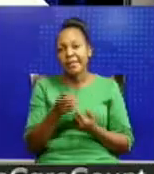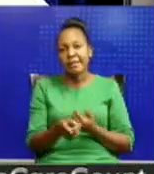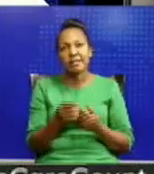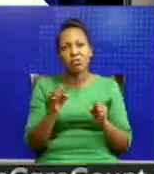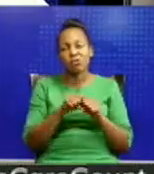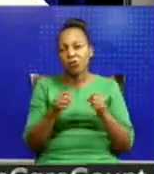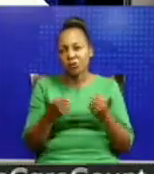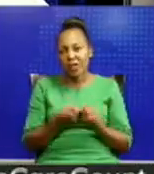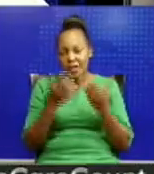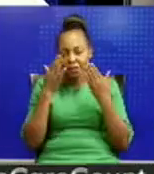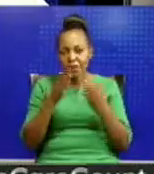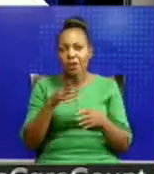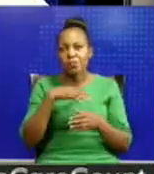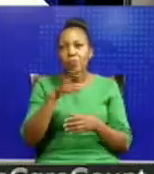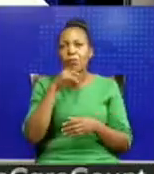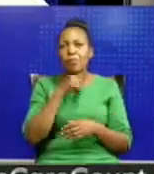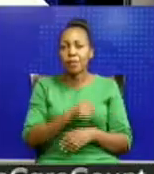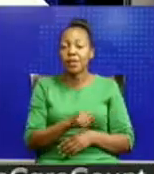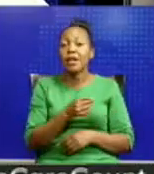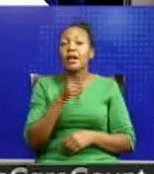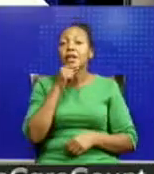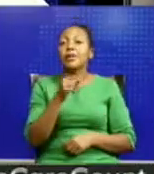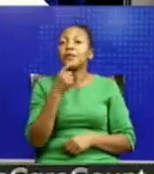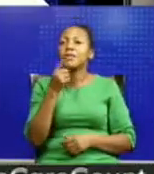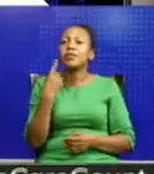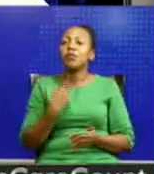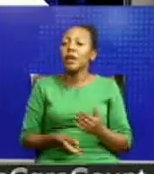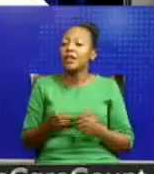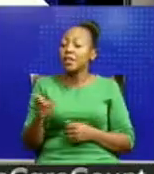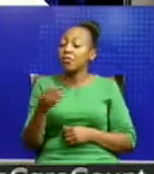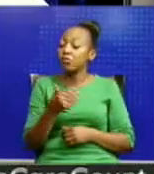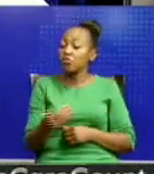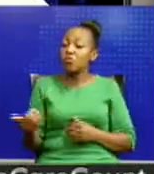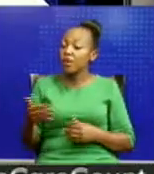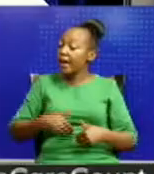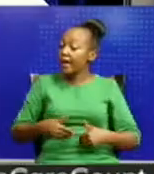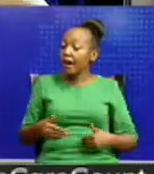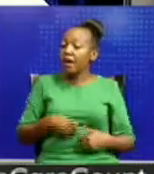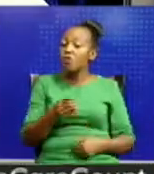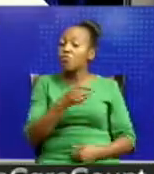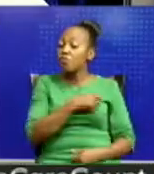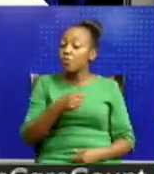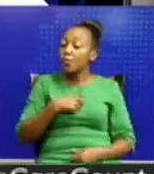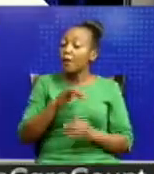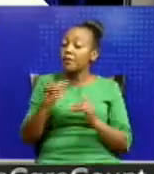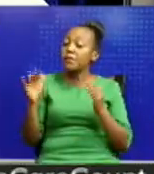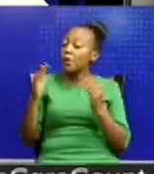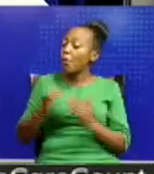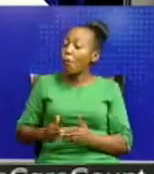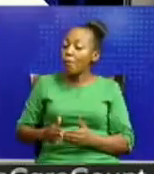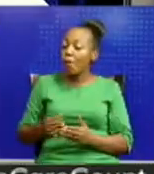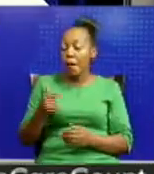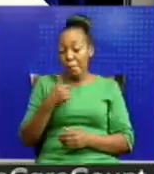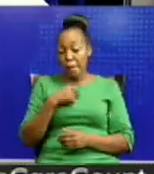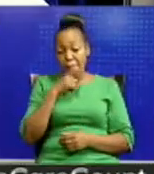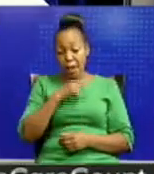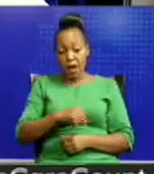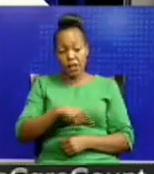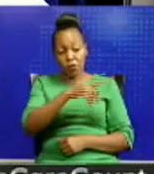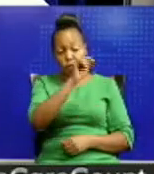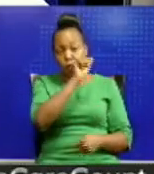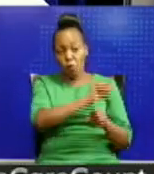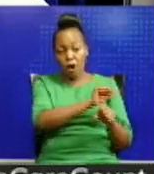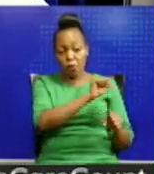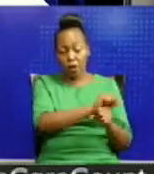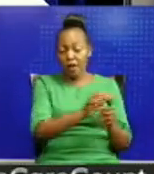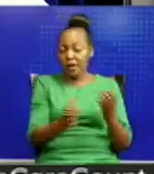setting, the man will say, now that our children are young, I think you are the one, you better stay home, mom, and then I go and work and I